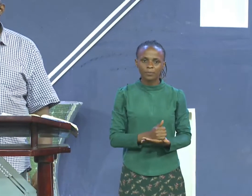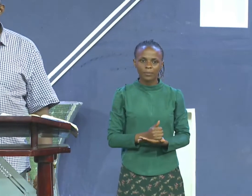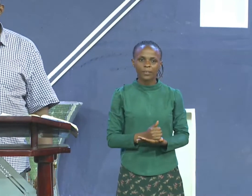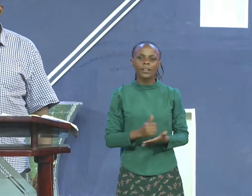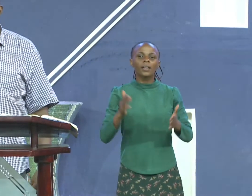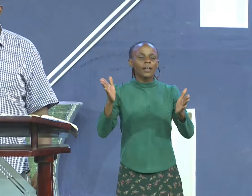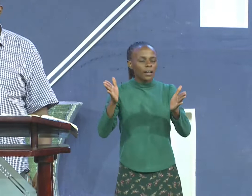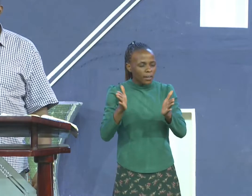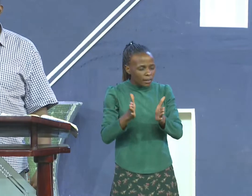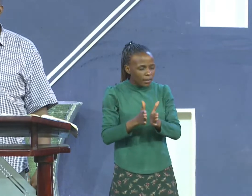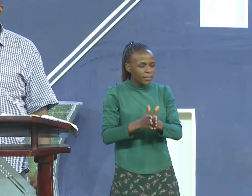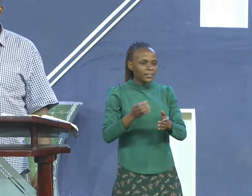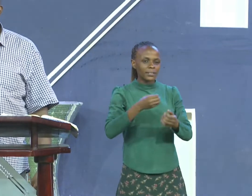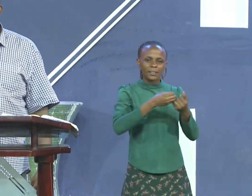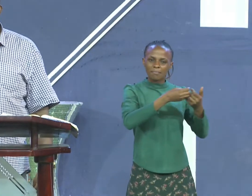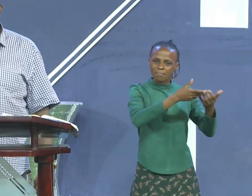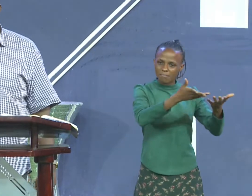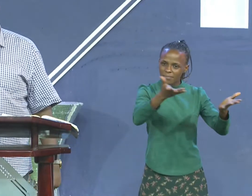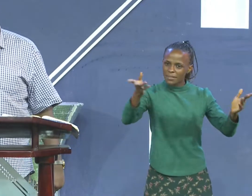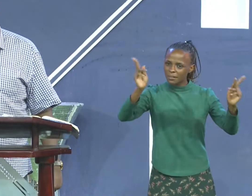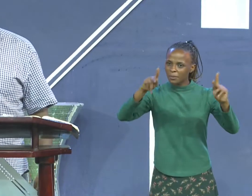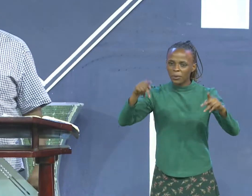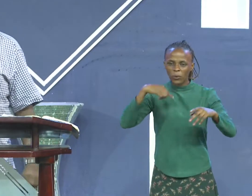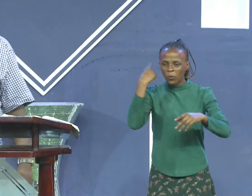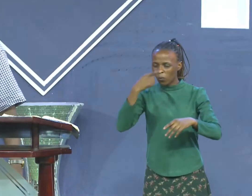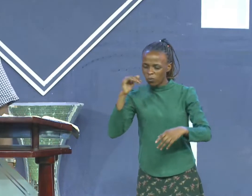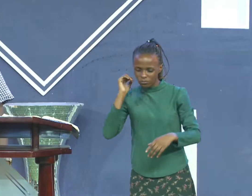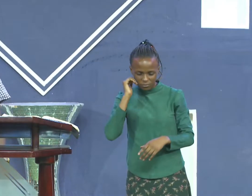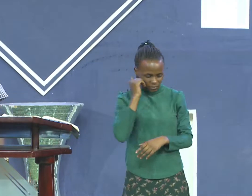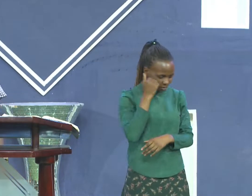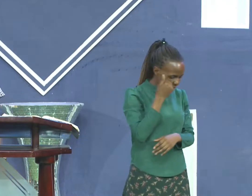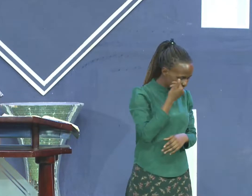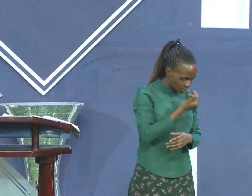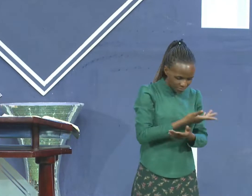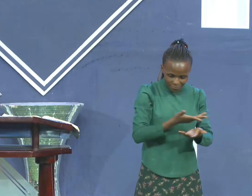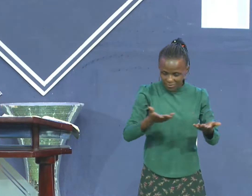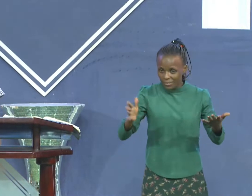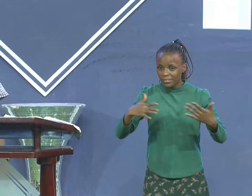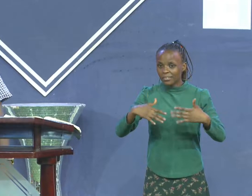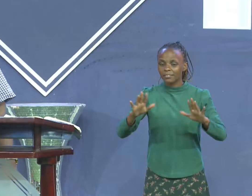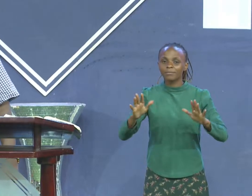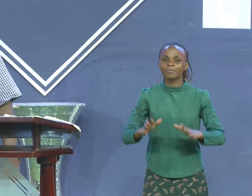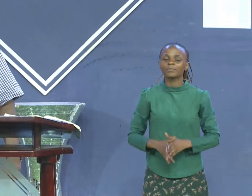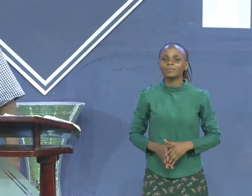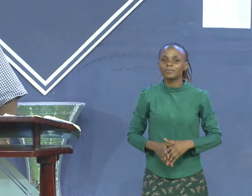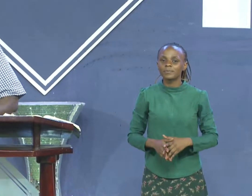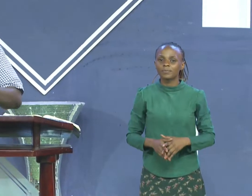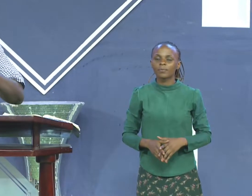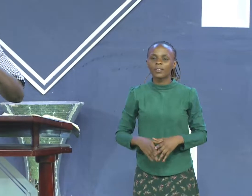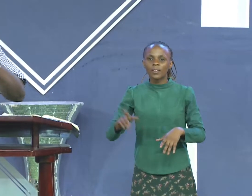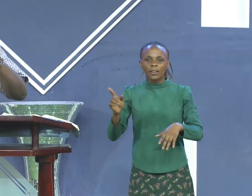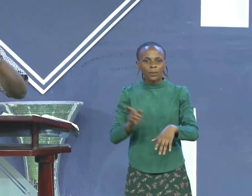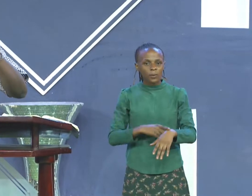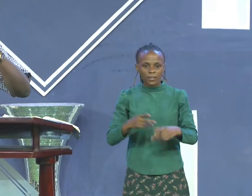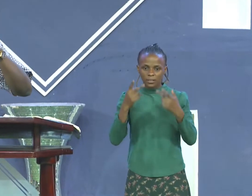there are very many people who have just shied away. Era waliwo abantu bangi abasazeewo okudduka. When they look